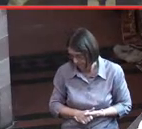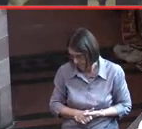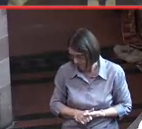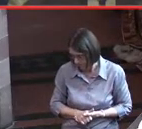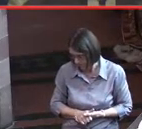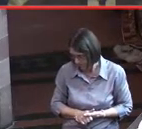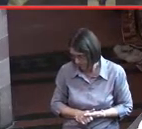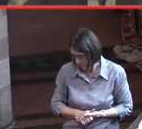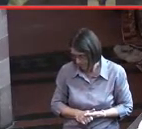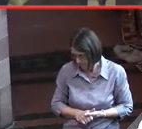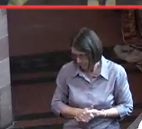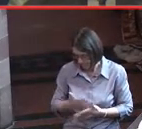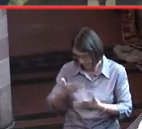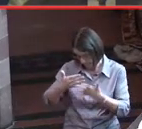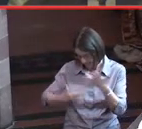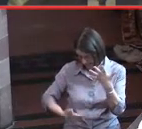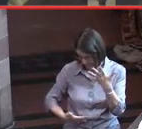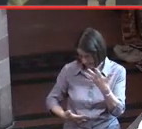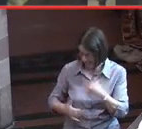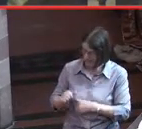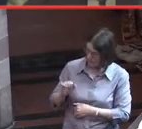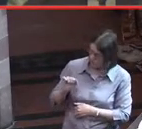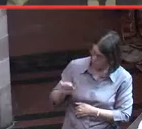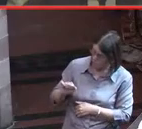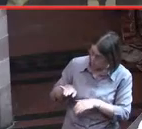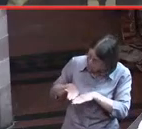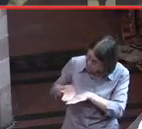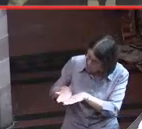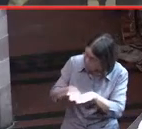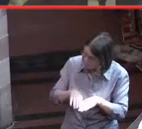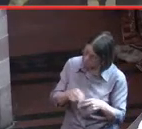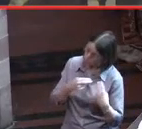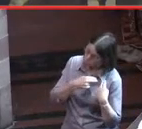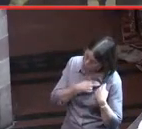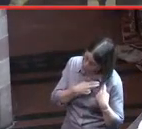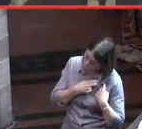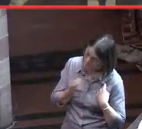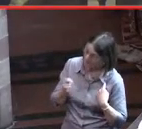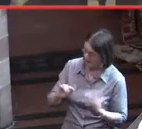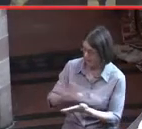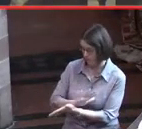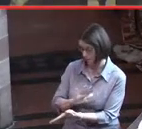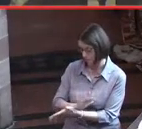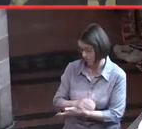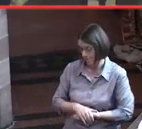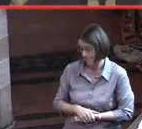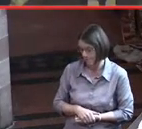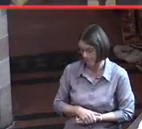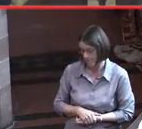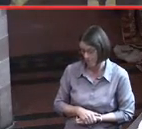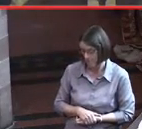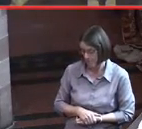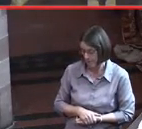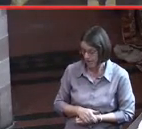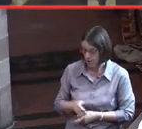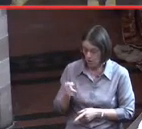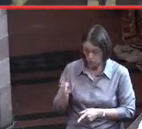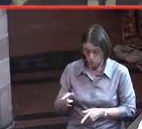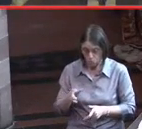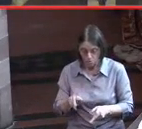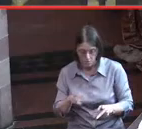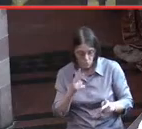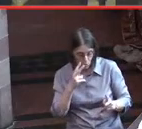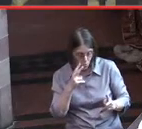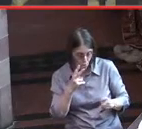These things are your common duty and delight. In them you are to watch over one another in love.